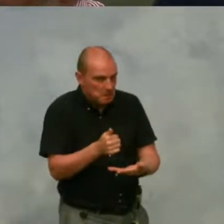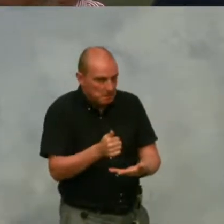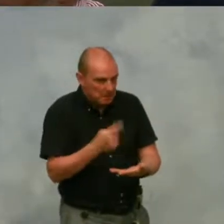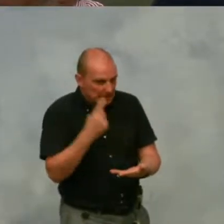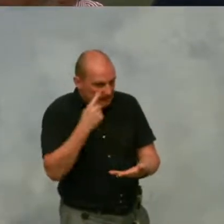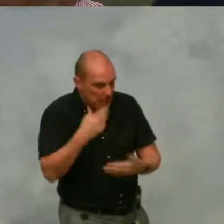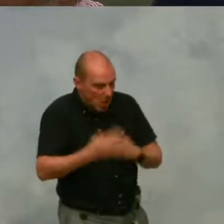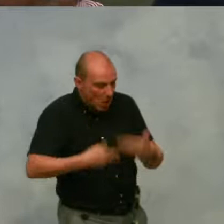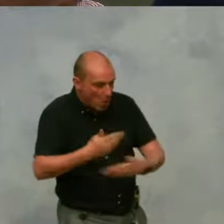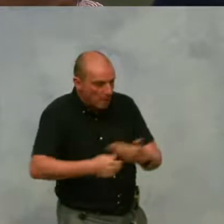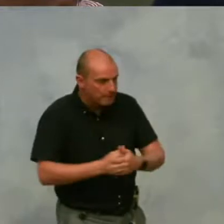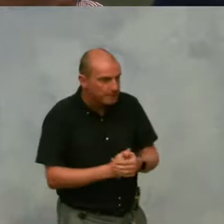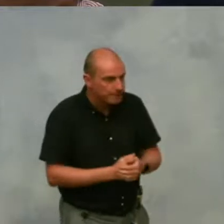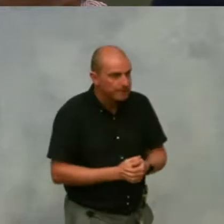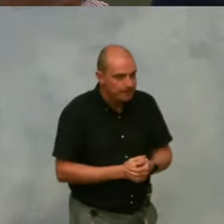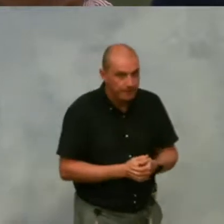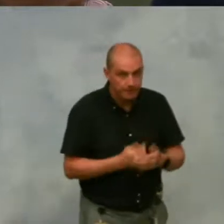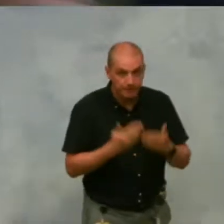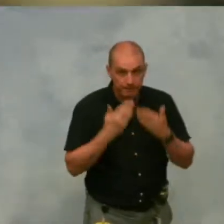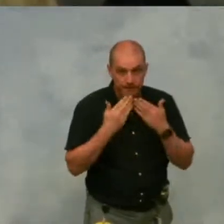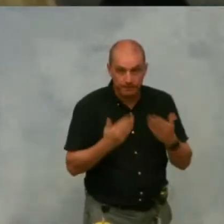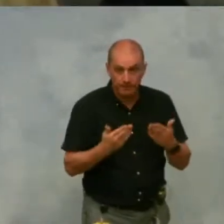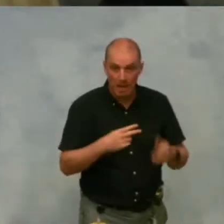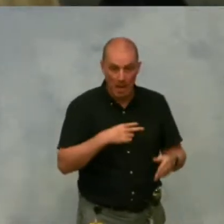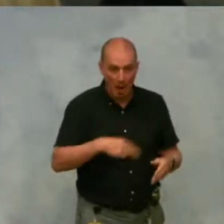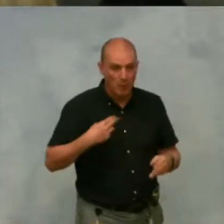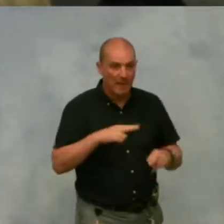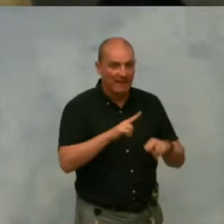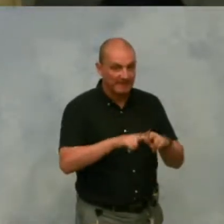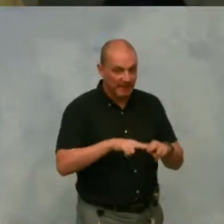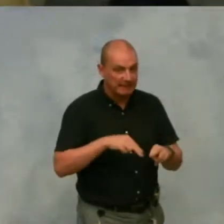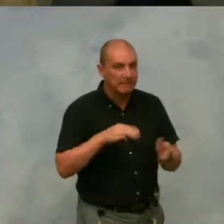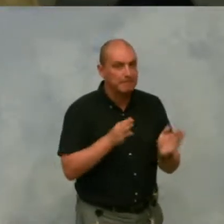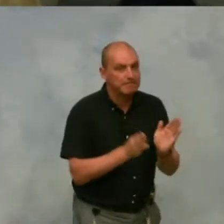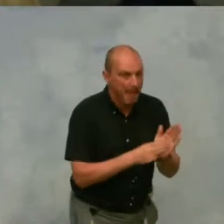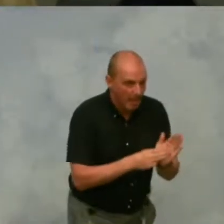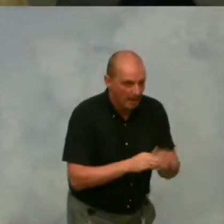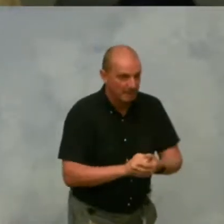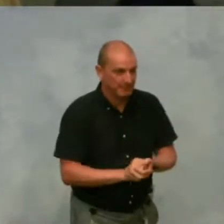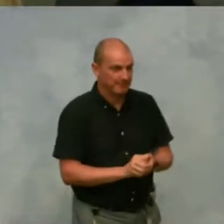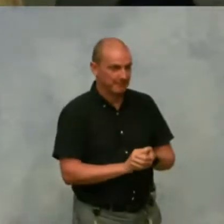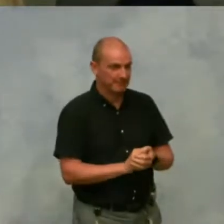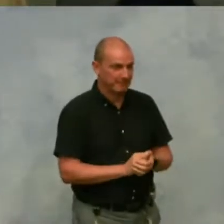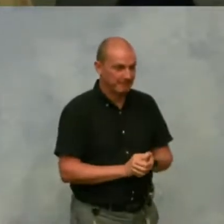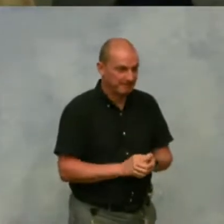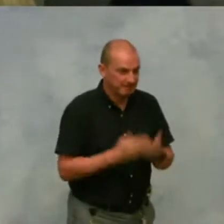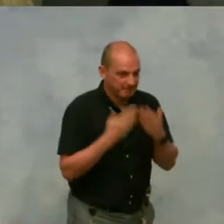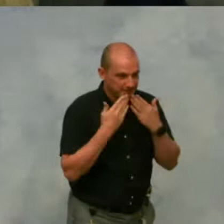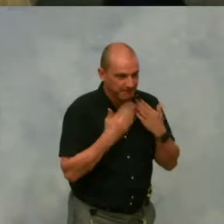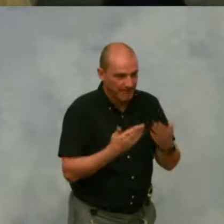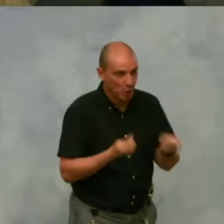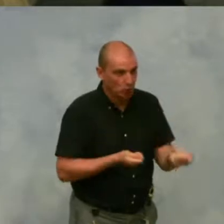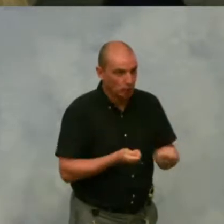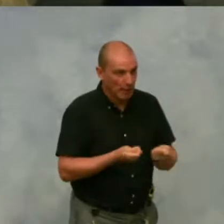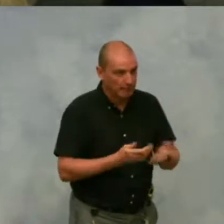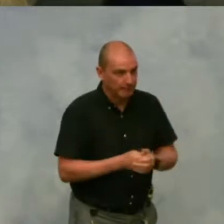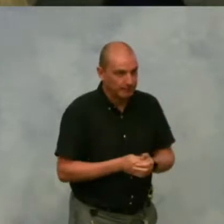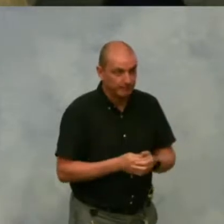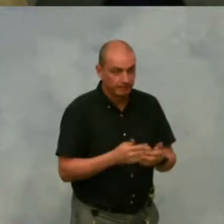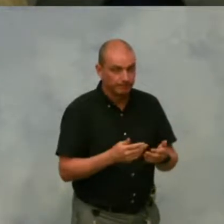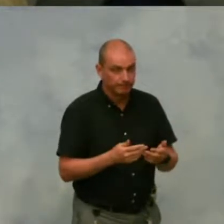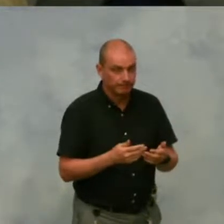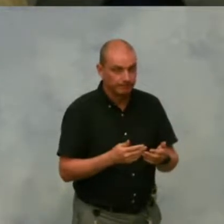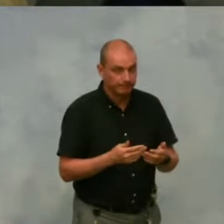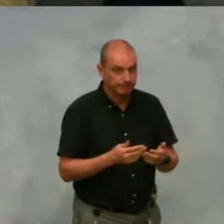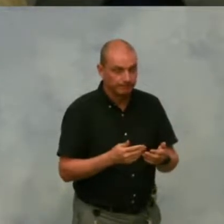Okay, Councillor Ferguson-Miller. Thanks, Jane. Paul, I would agree